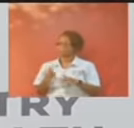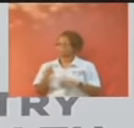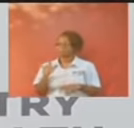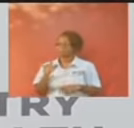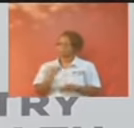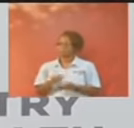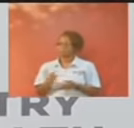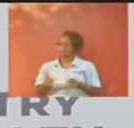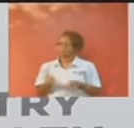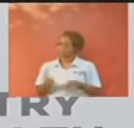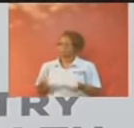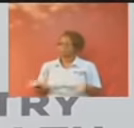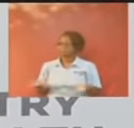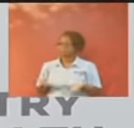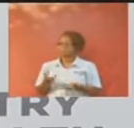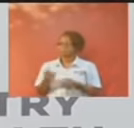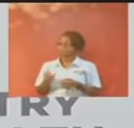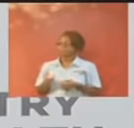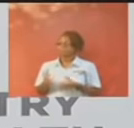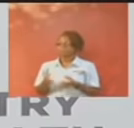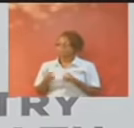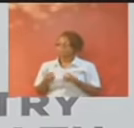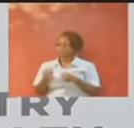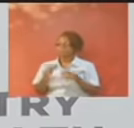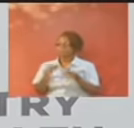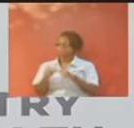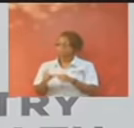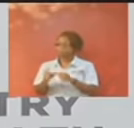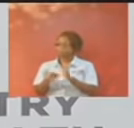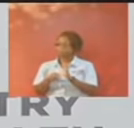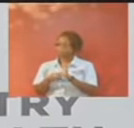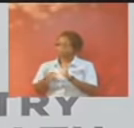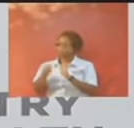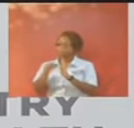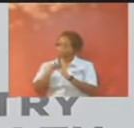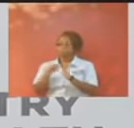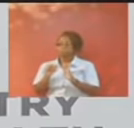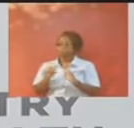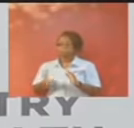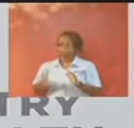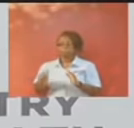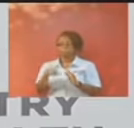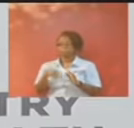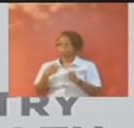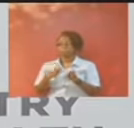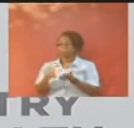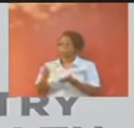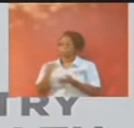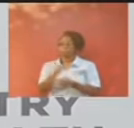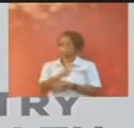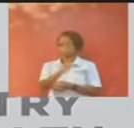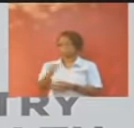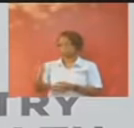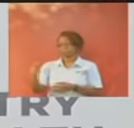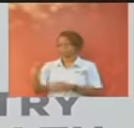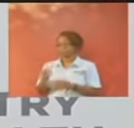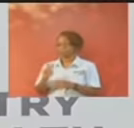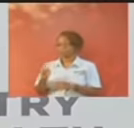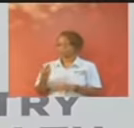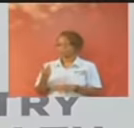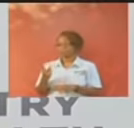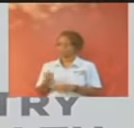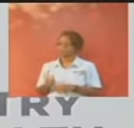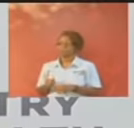be responsible for all costs that are incurred. The second facility would be the Tobago